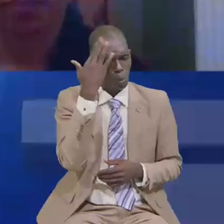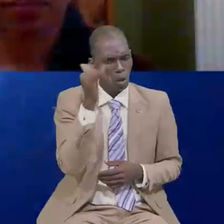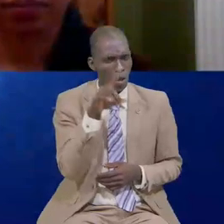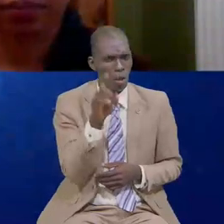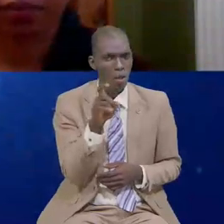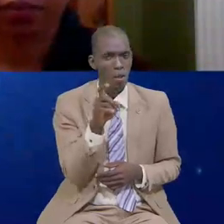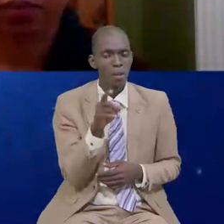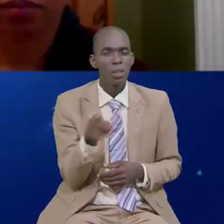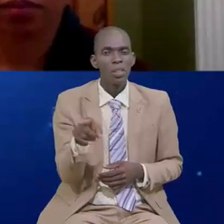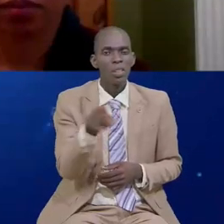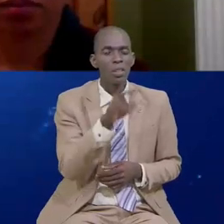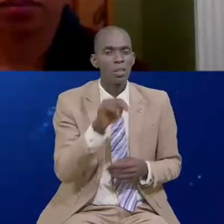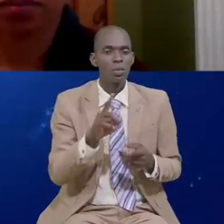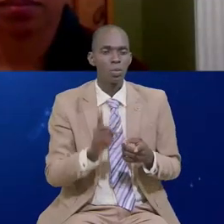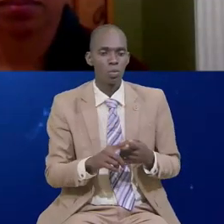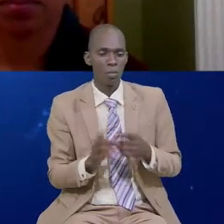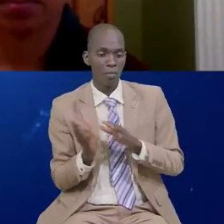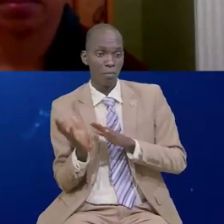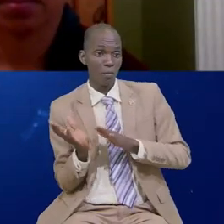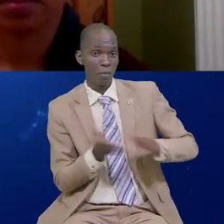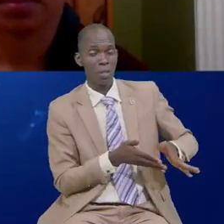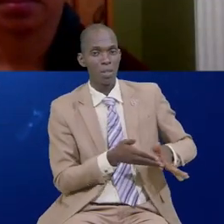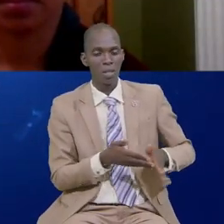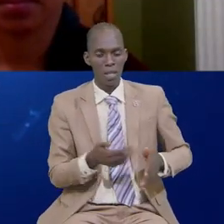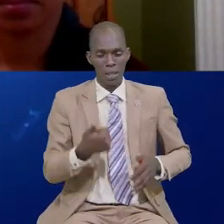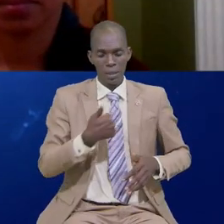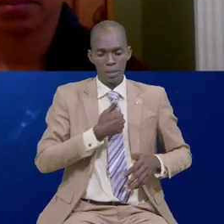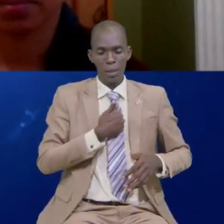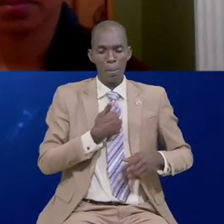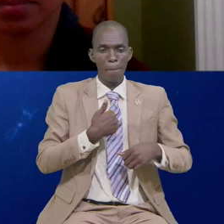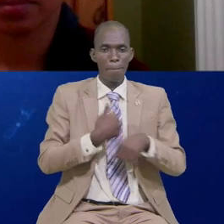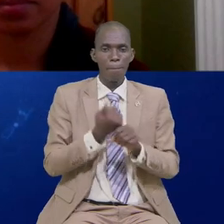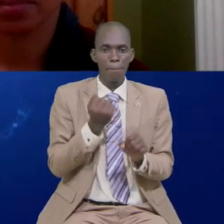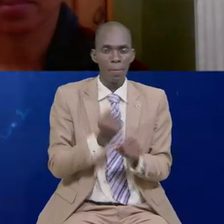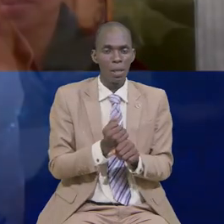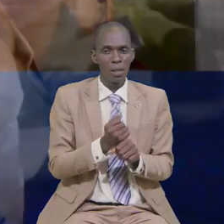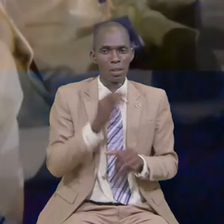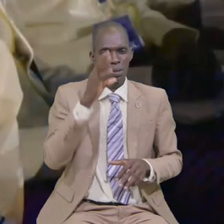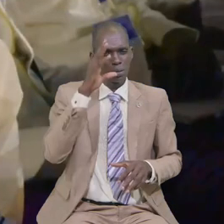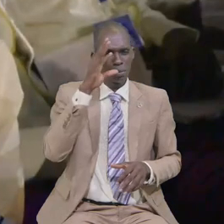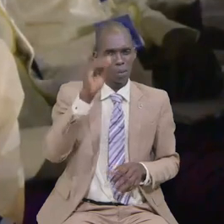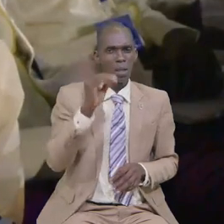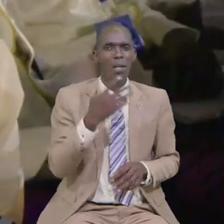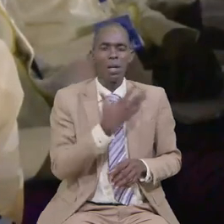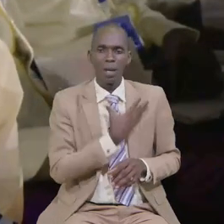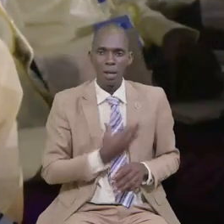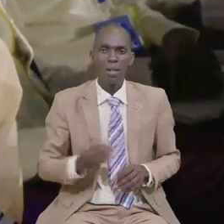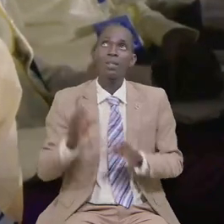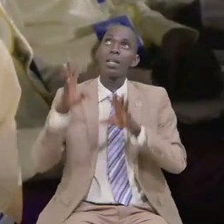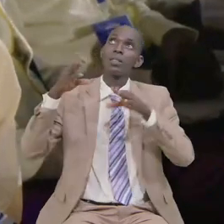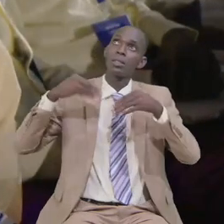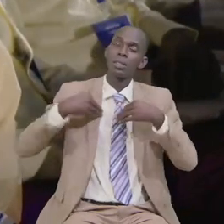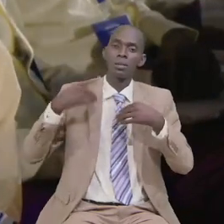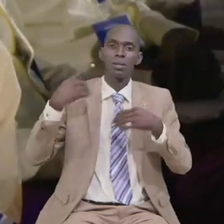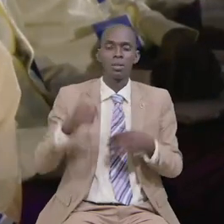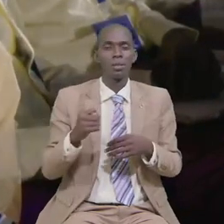to forsake self-made man and have the Savior-made man.